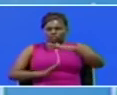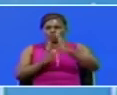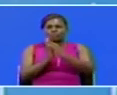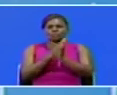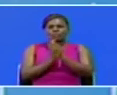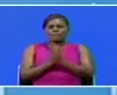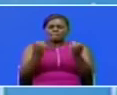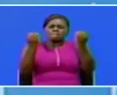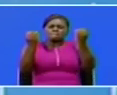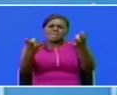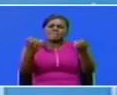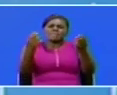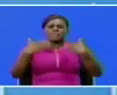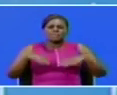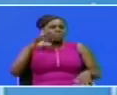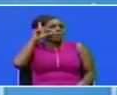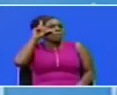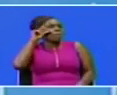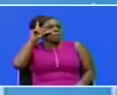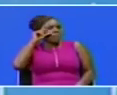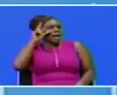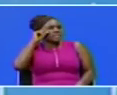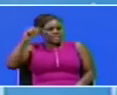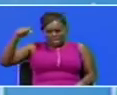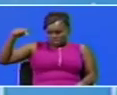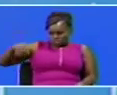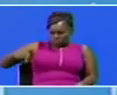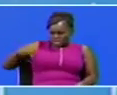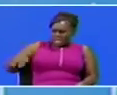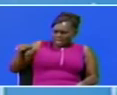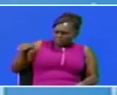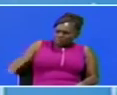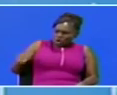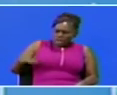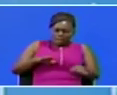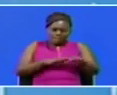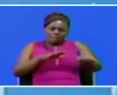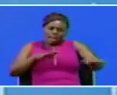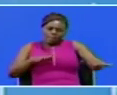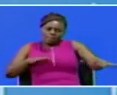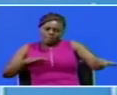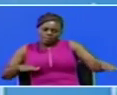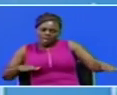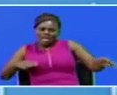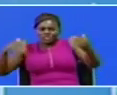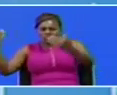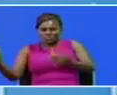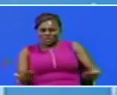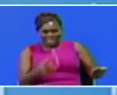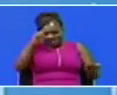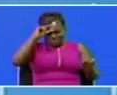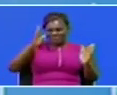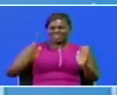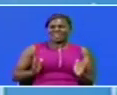There are hundreds of residents of Mombasa County this morning lined up in the streets of Mombasa to receive their governor, Ali